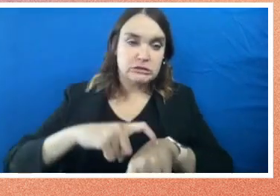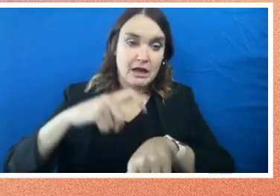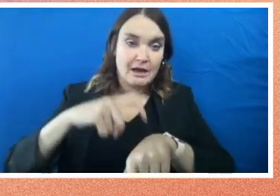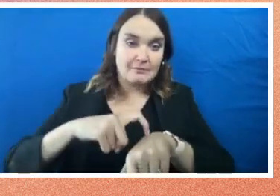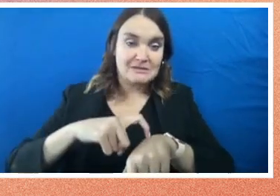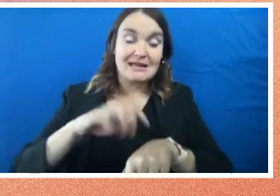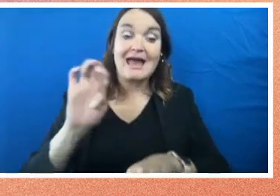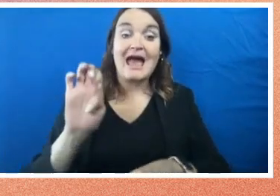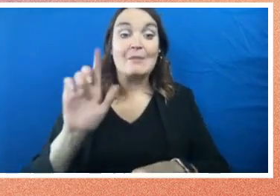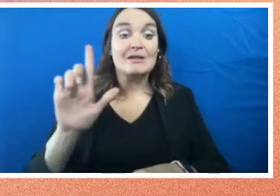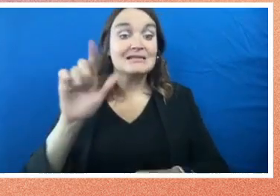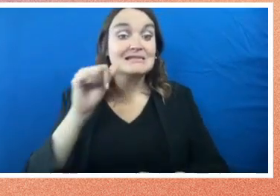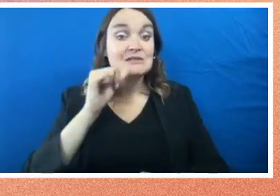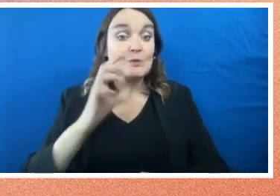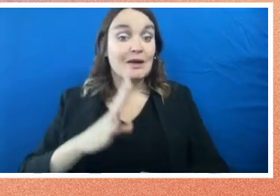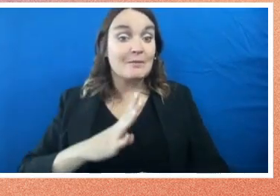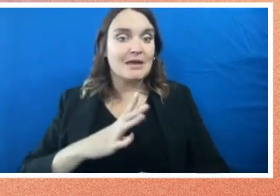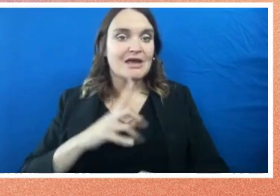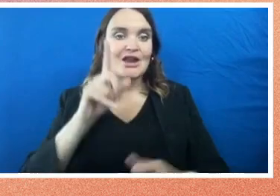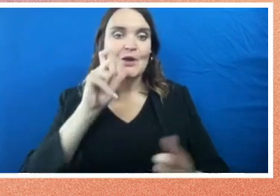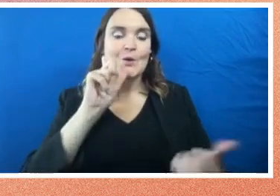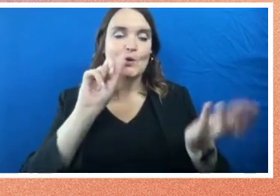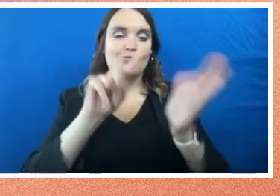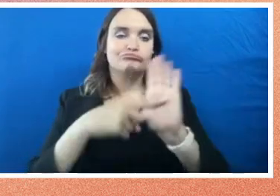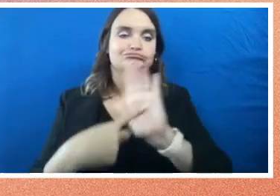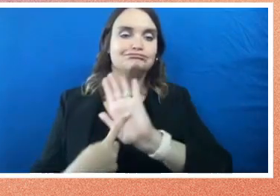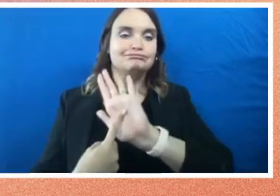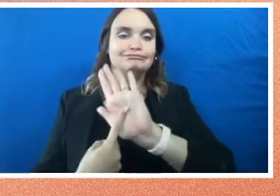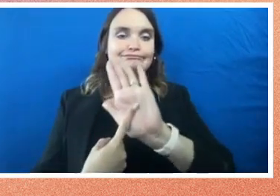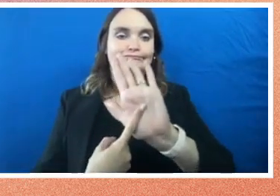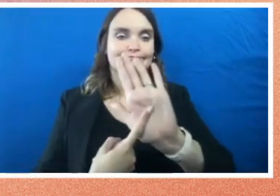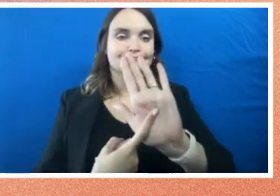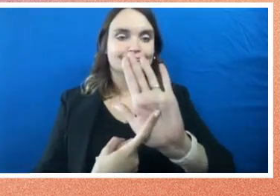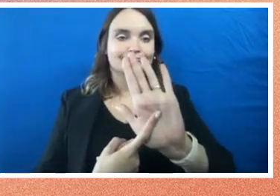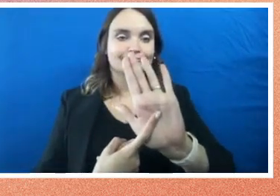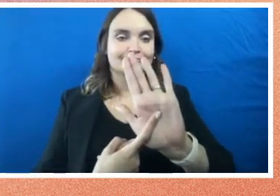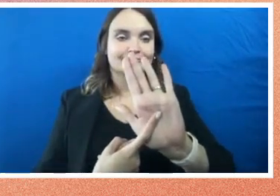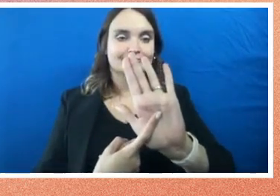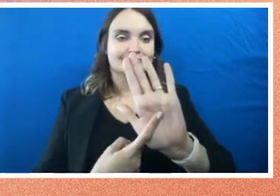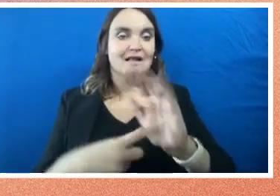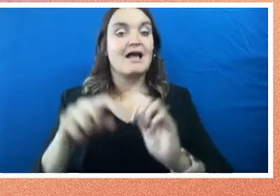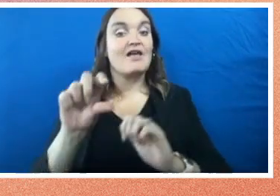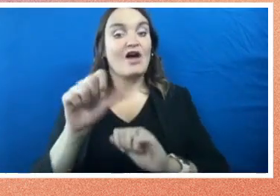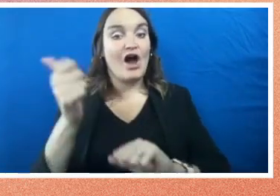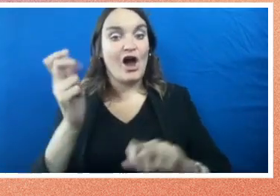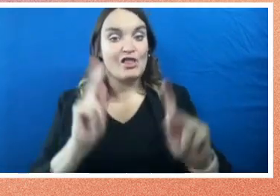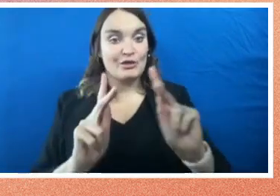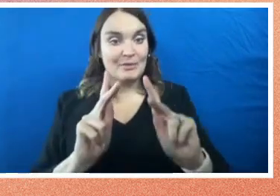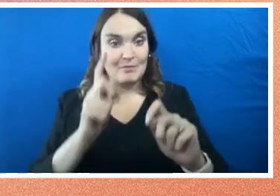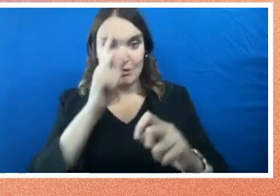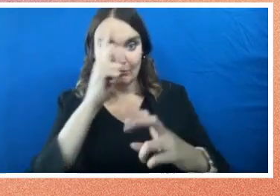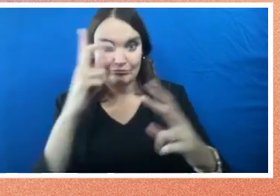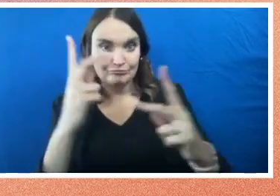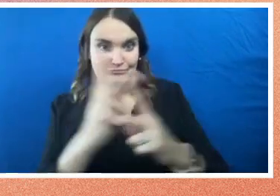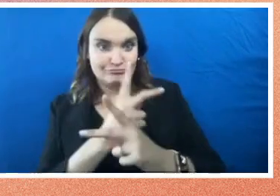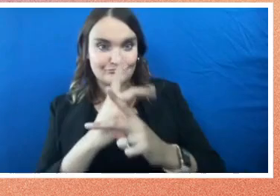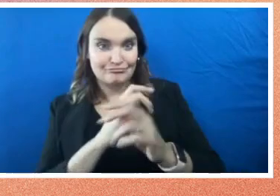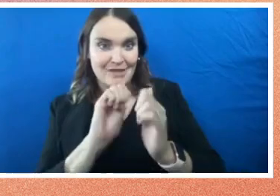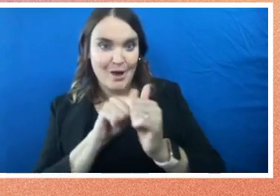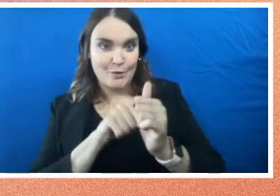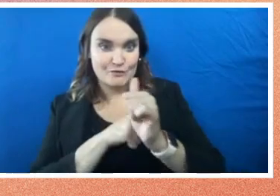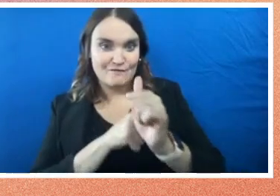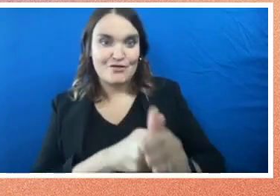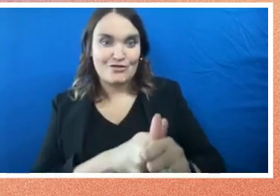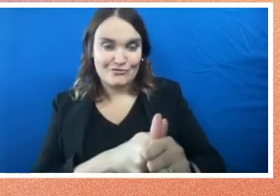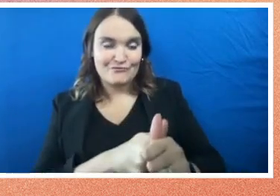the ones to shine the light that helped the rest of us find our way forward. Just like on